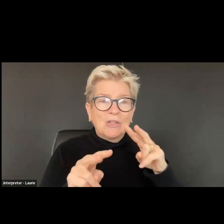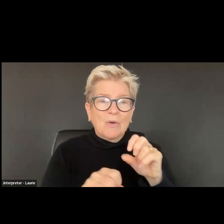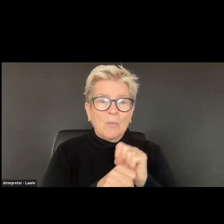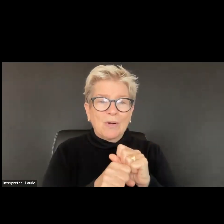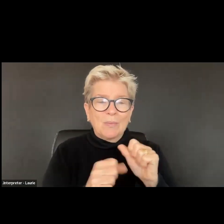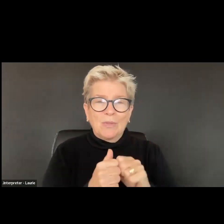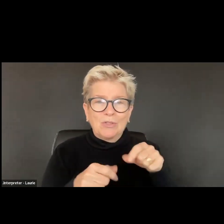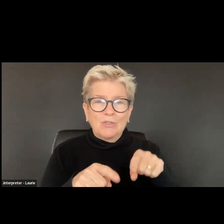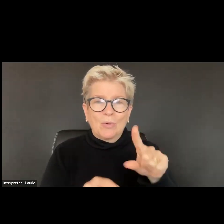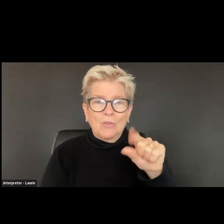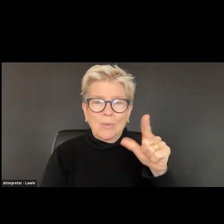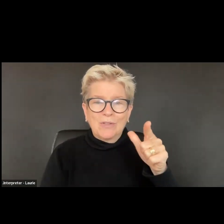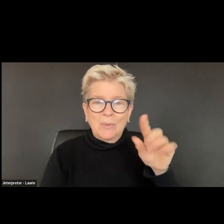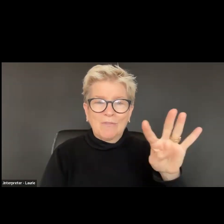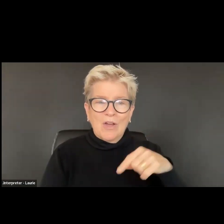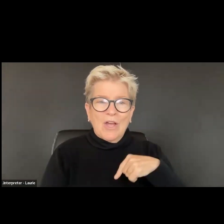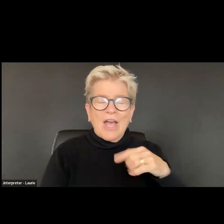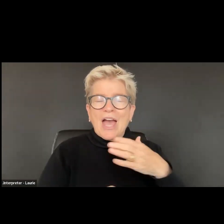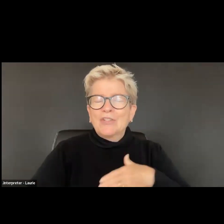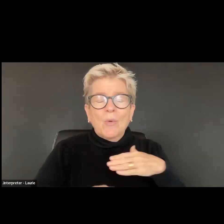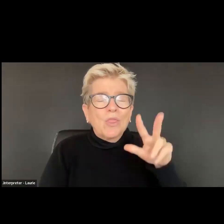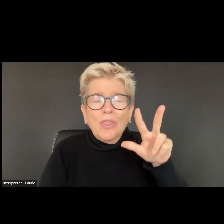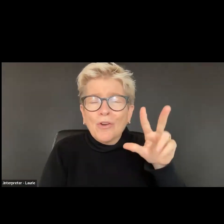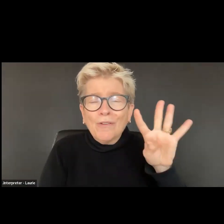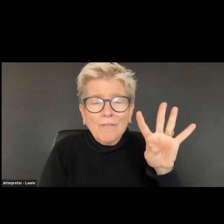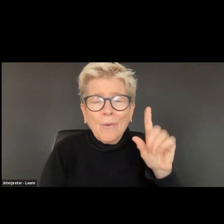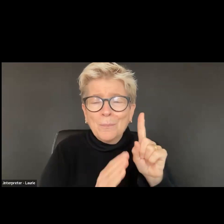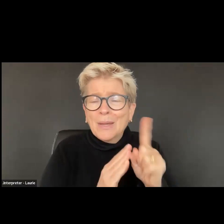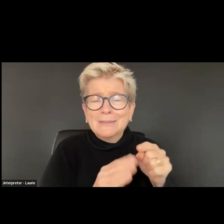enjoy the 34 minutes of time that you've been gifted